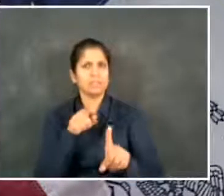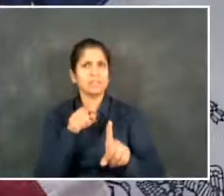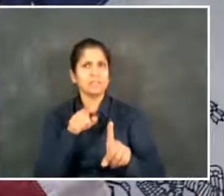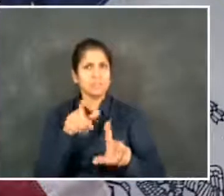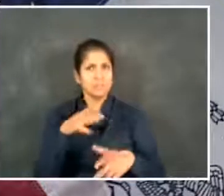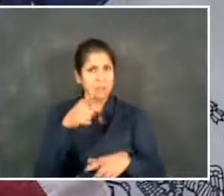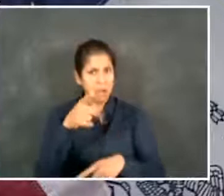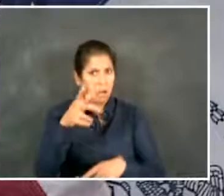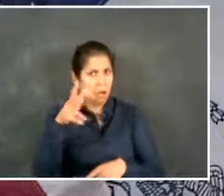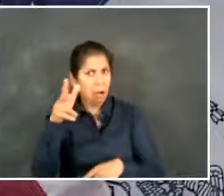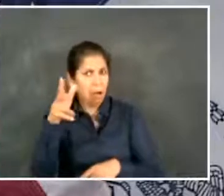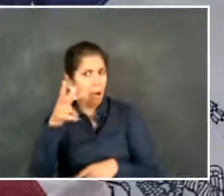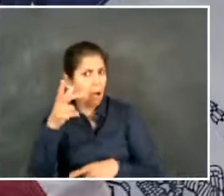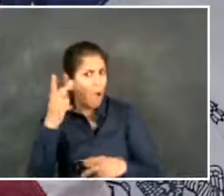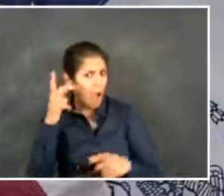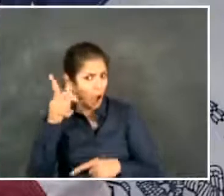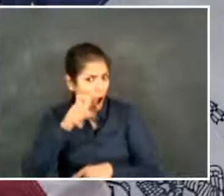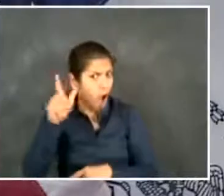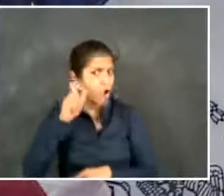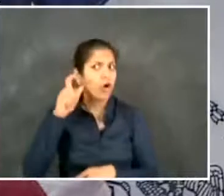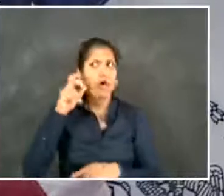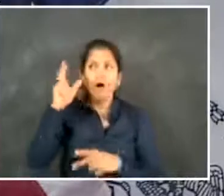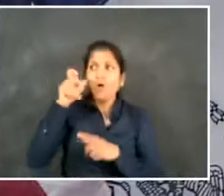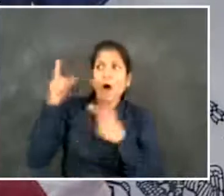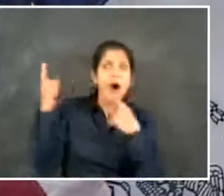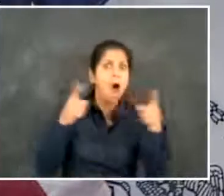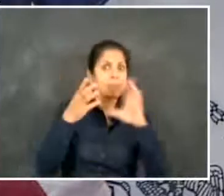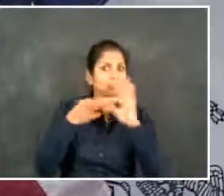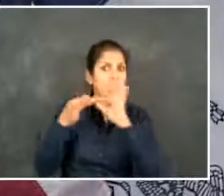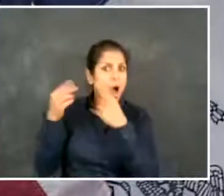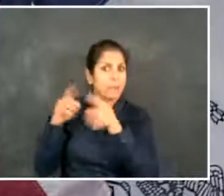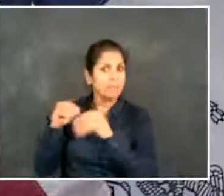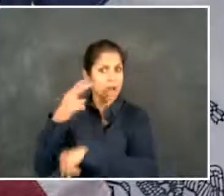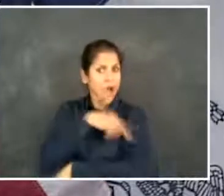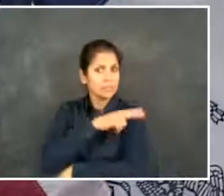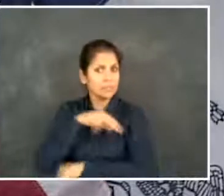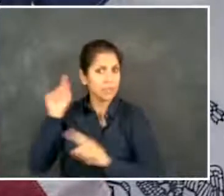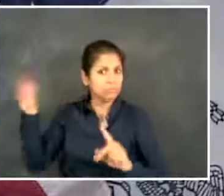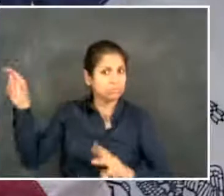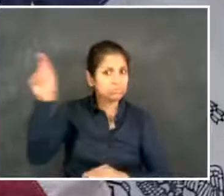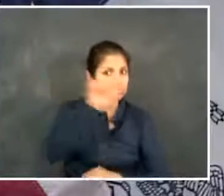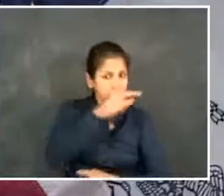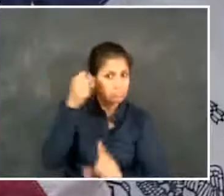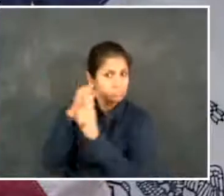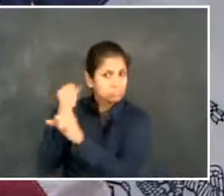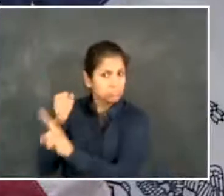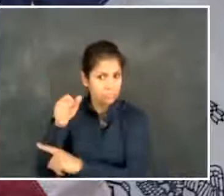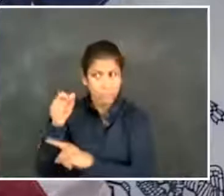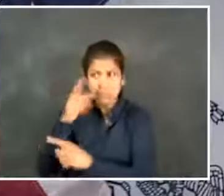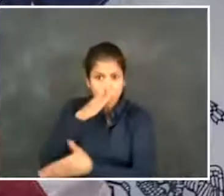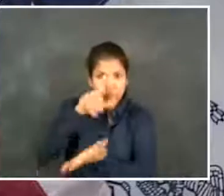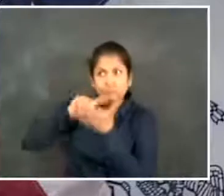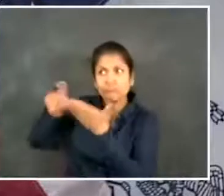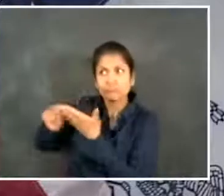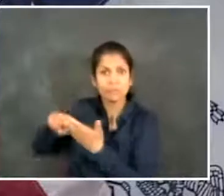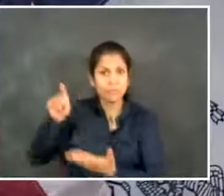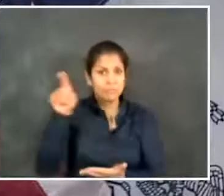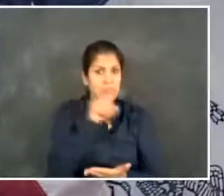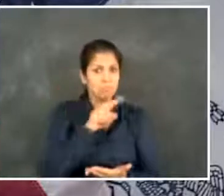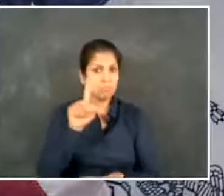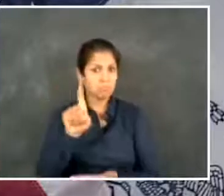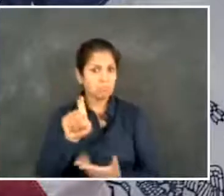to track this? Because we know there's some concern in the medical community. The other question is for my colleague, Andrew